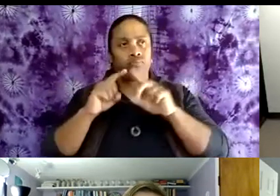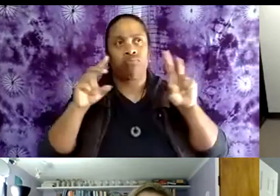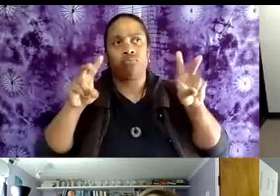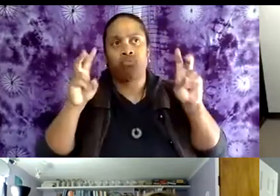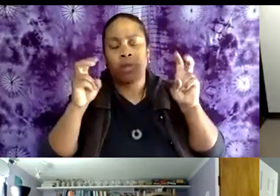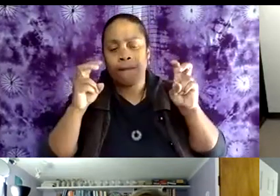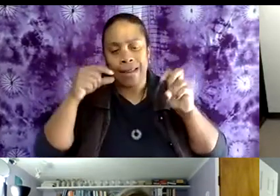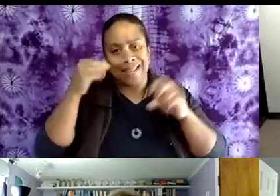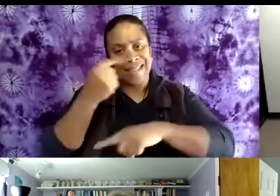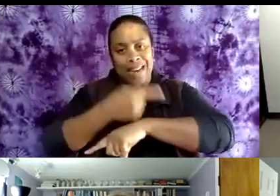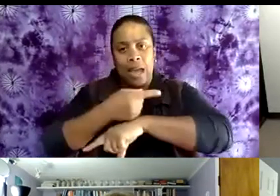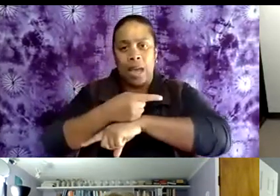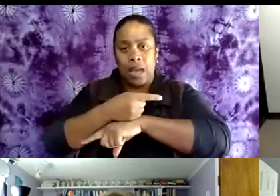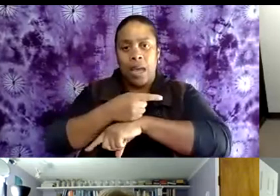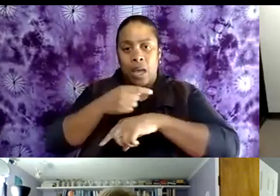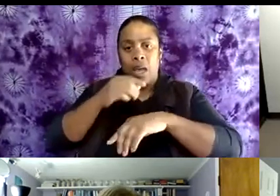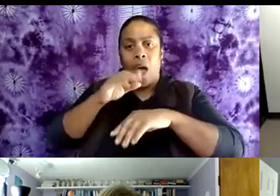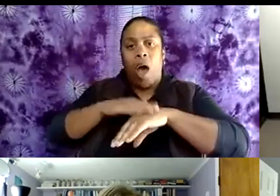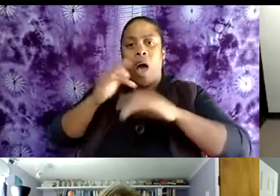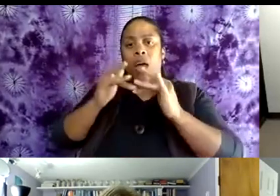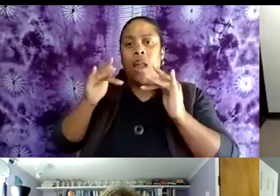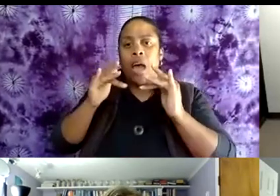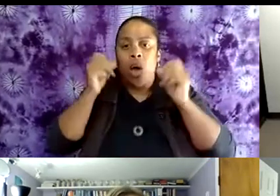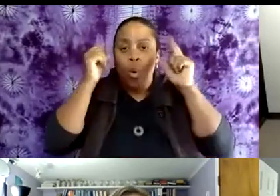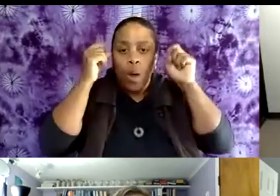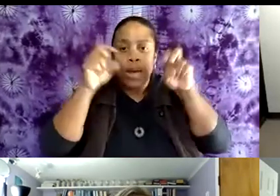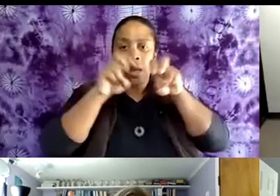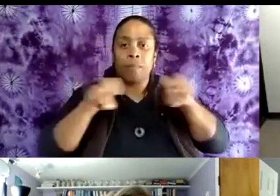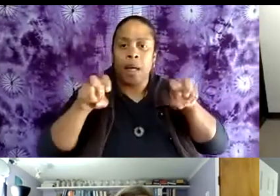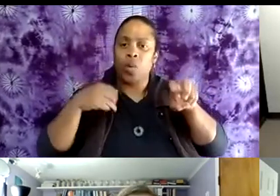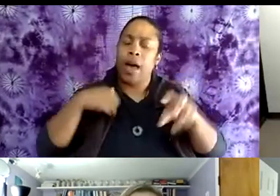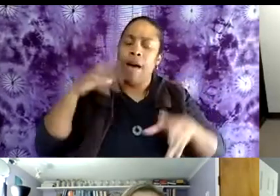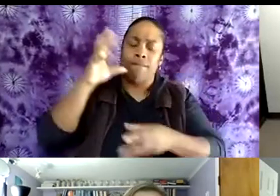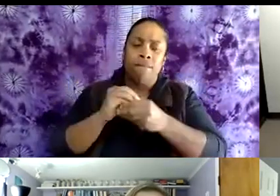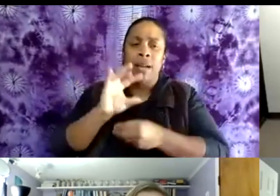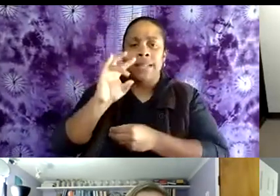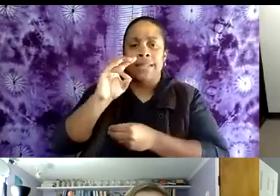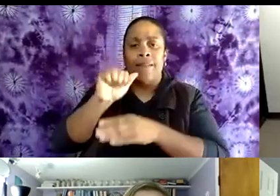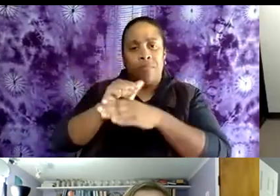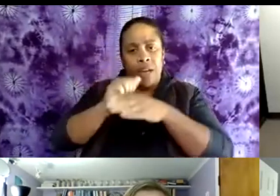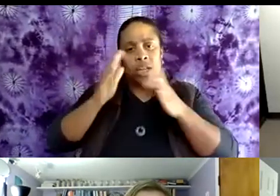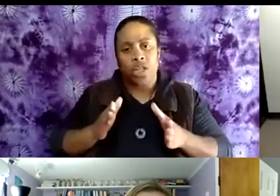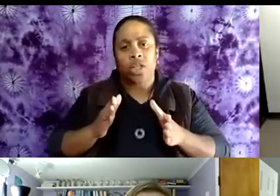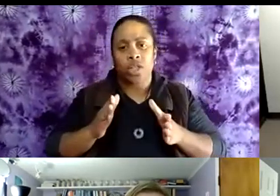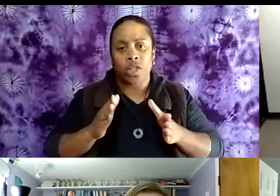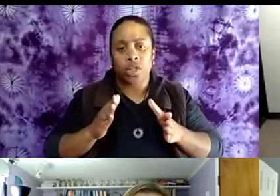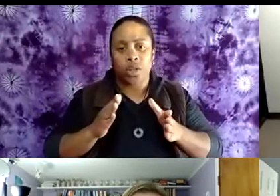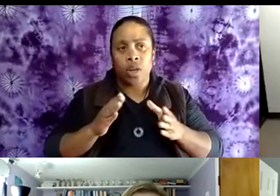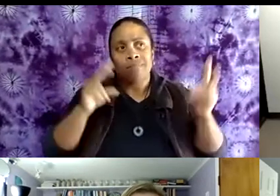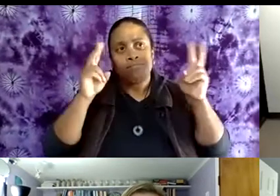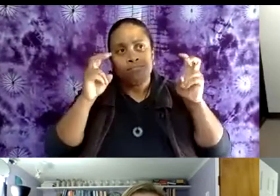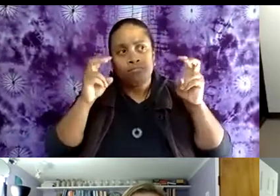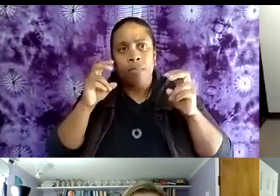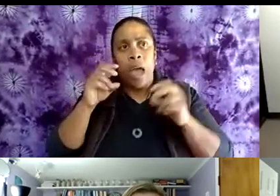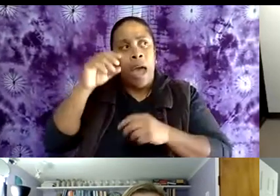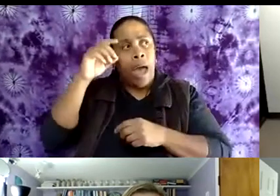online awakening panel. We have 7 practitioners, all with different modalities, answering your questions about intentions, prayers, and affirmations, sharing